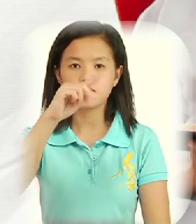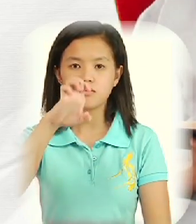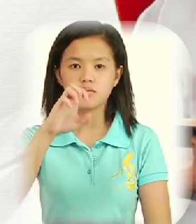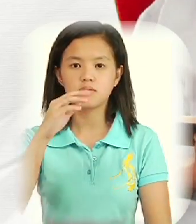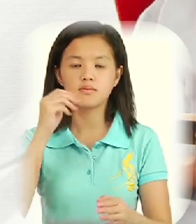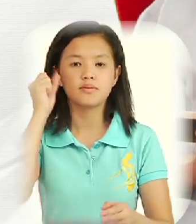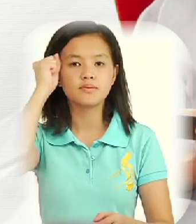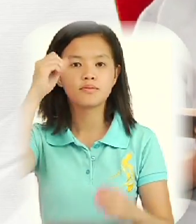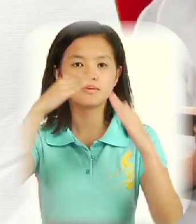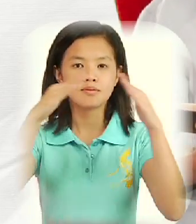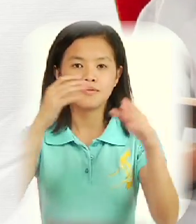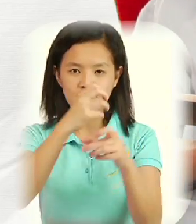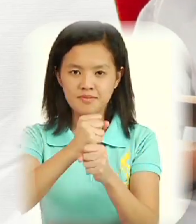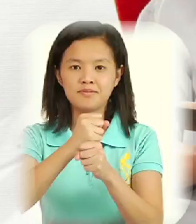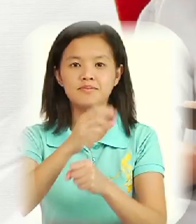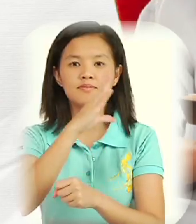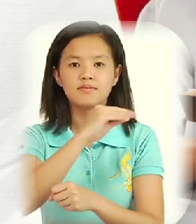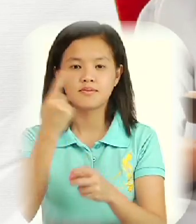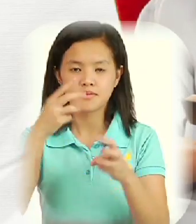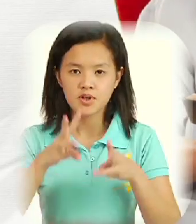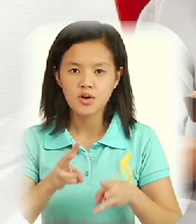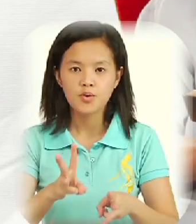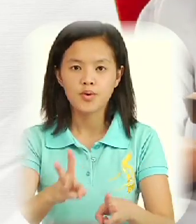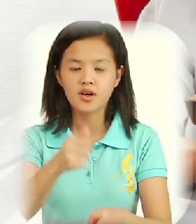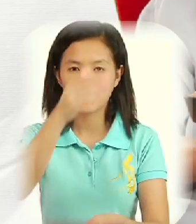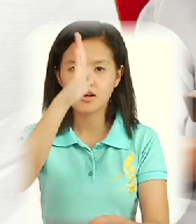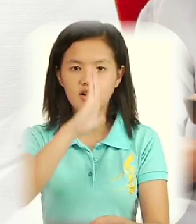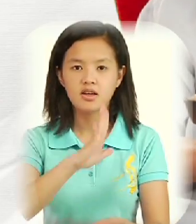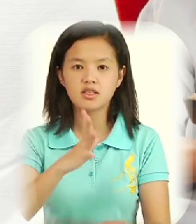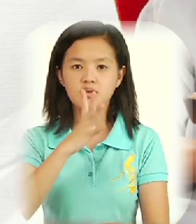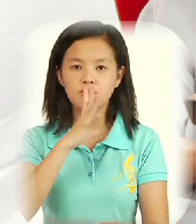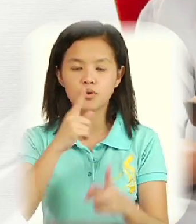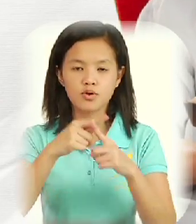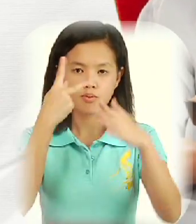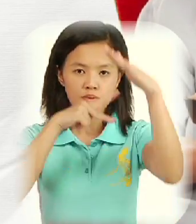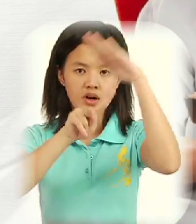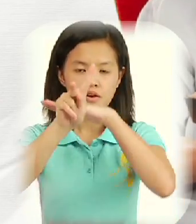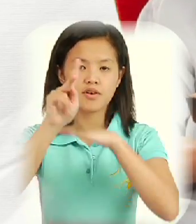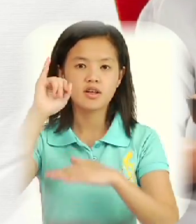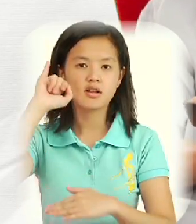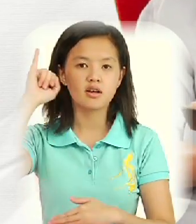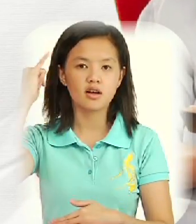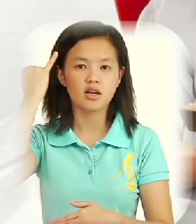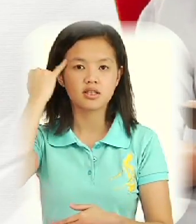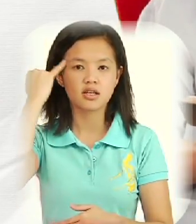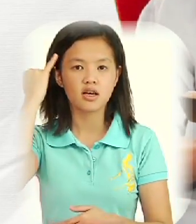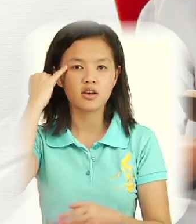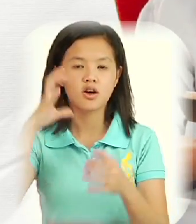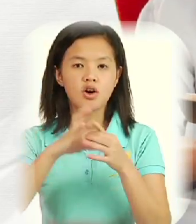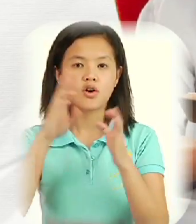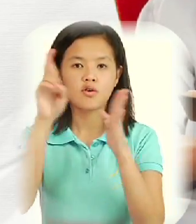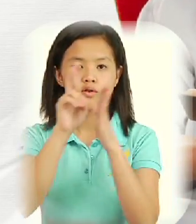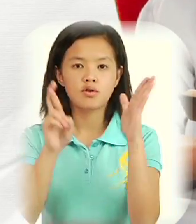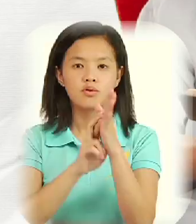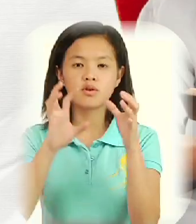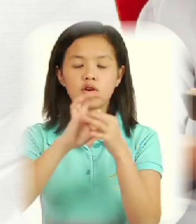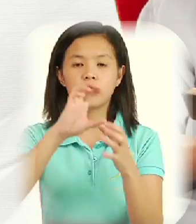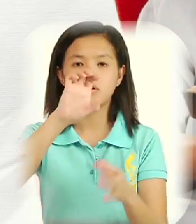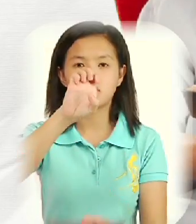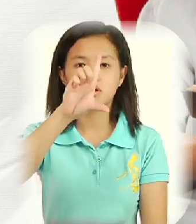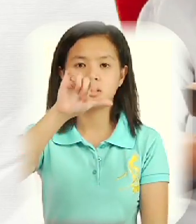household. And the way God spoke through the prophet Isaiah of the role of